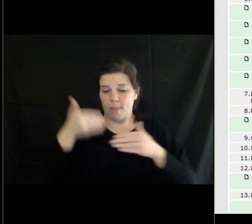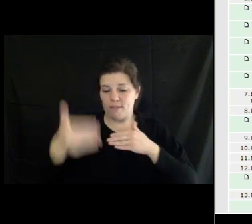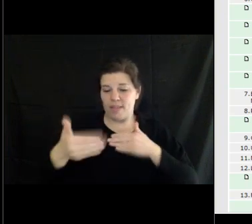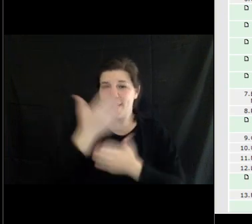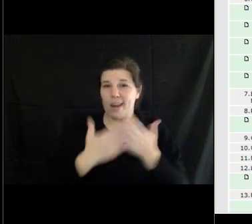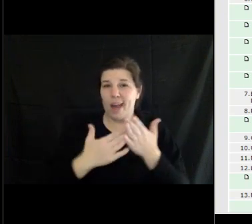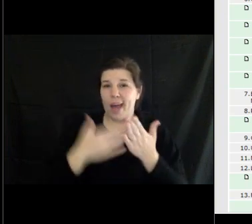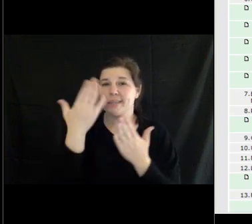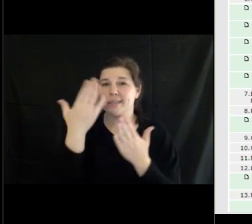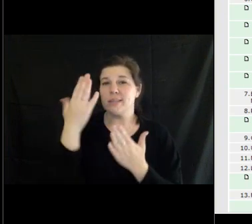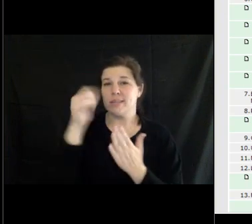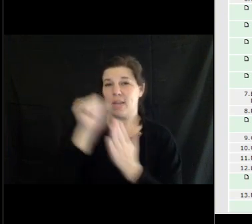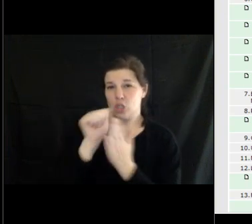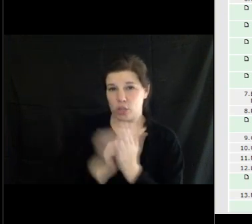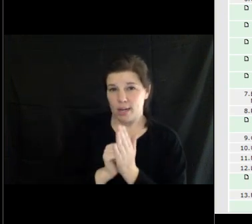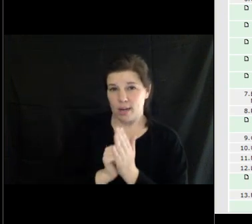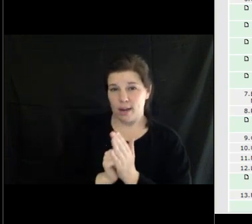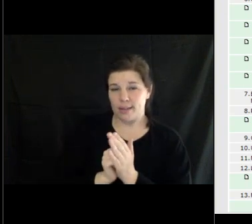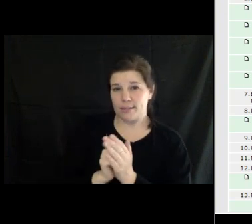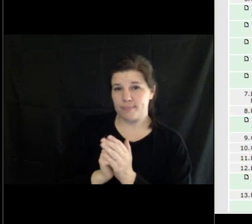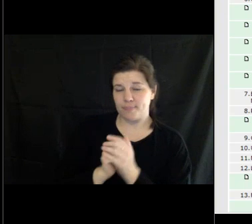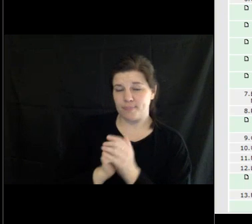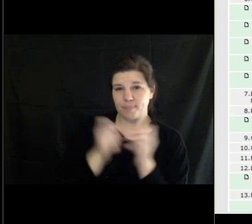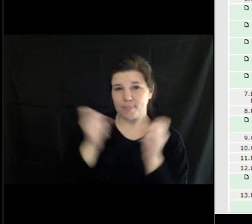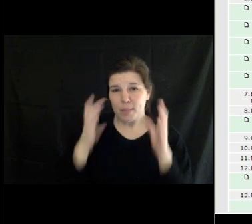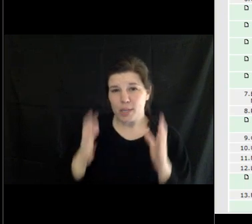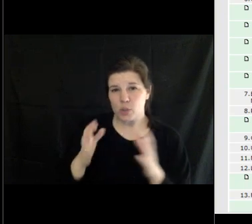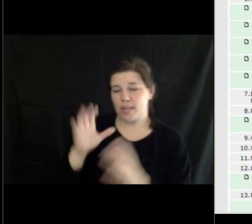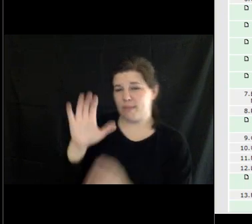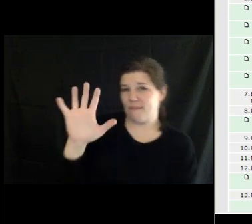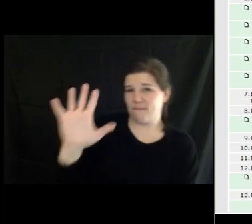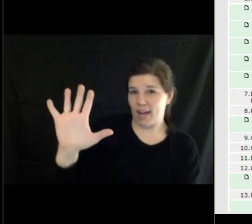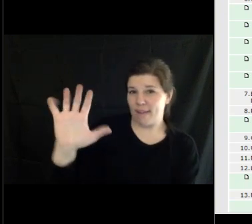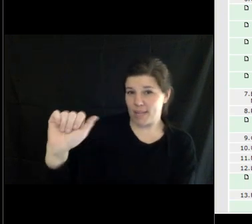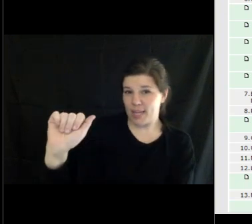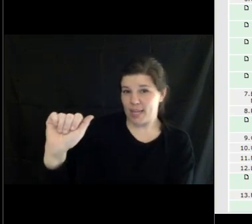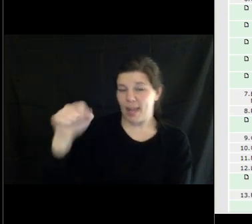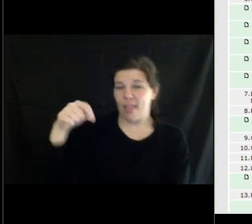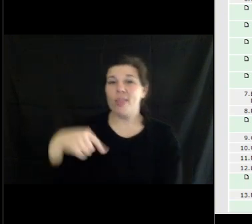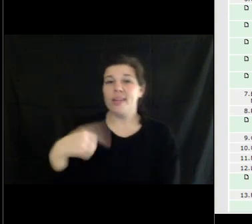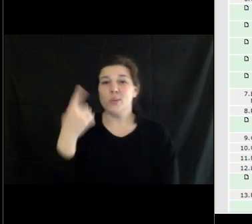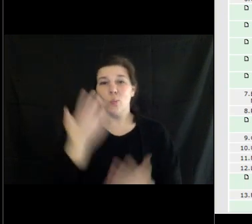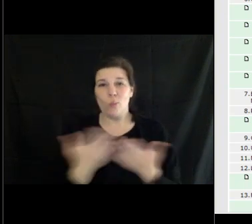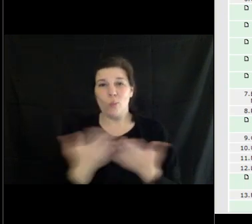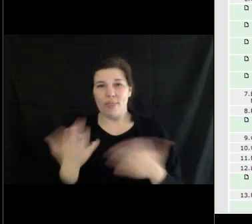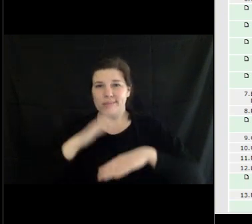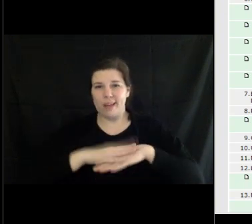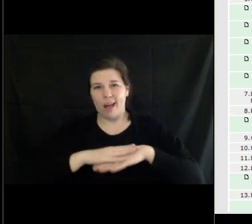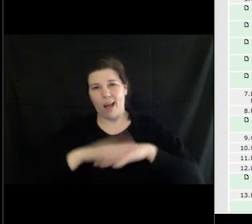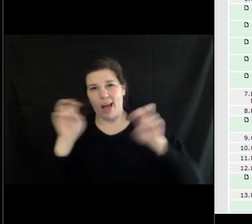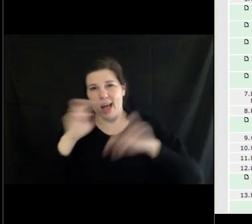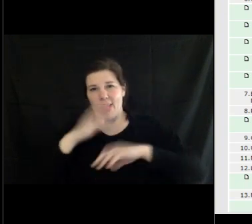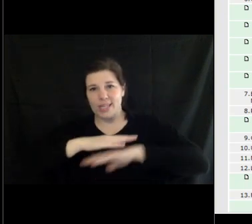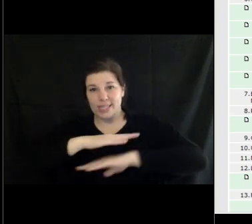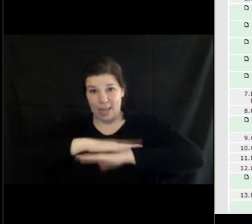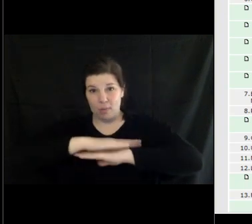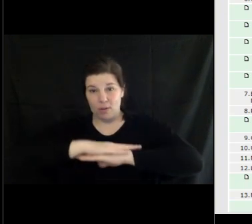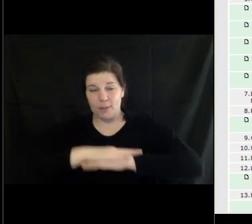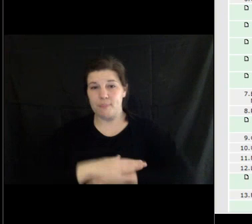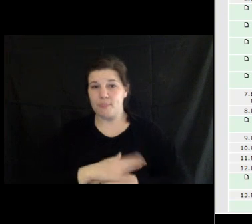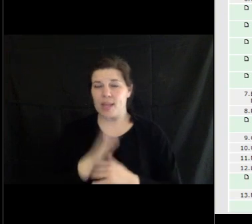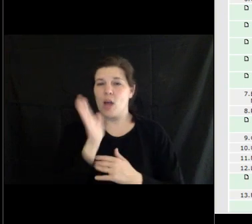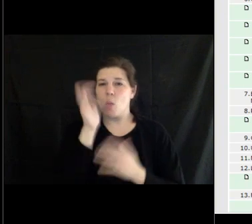is administrative. Item 5A. This is an item that's on the table. Let me just read the item and then we'll circle to